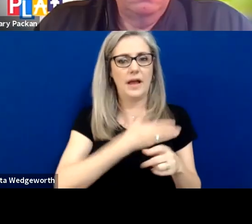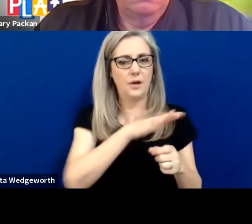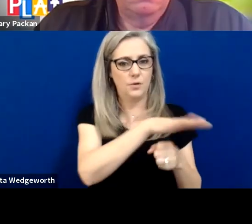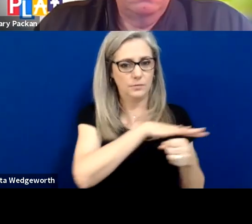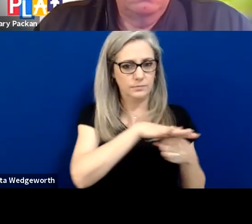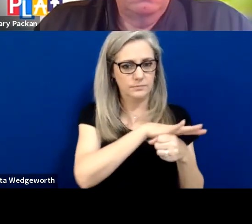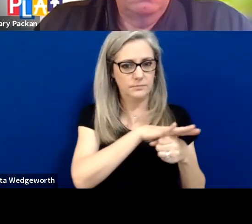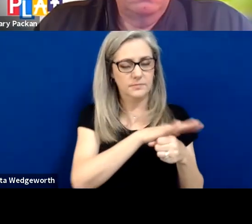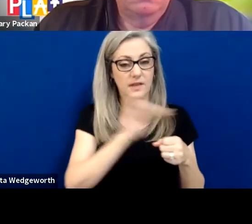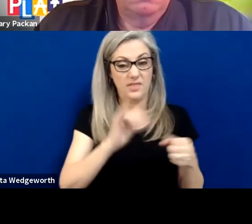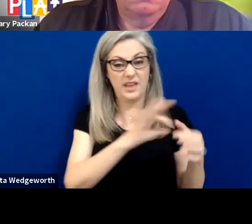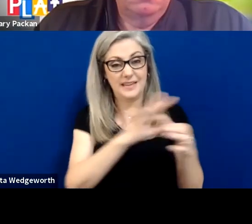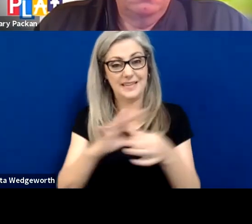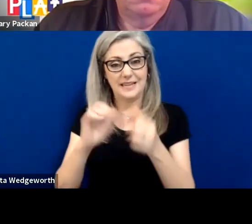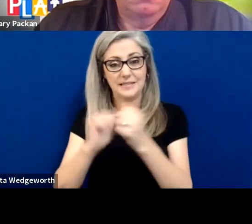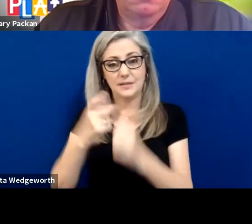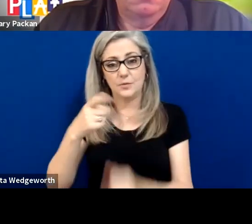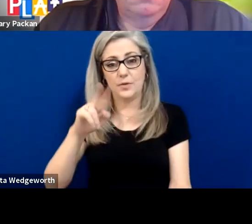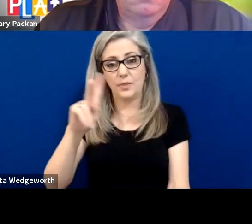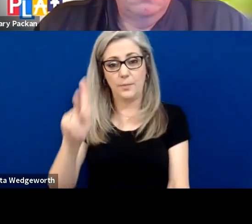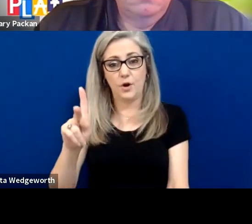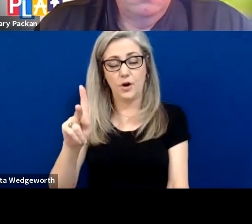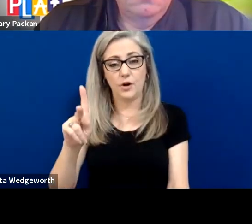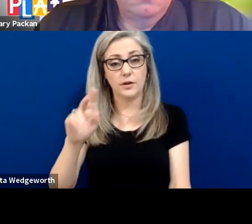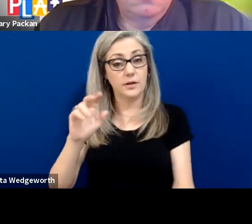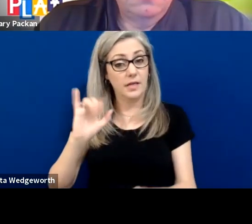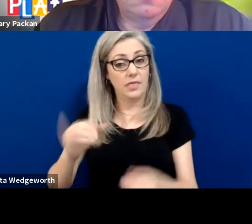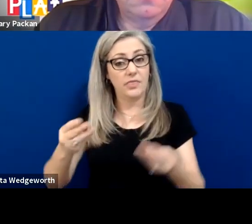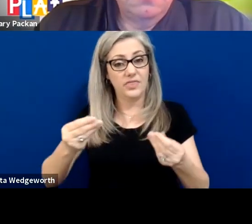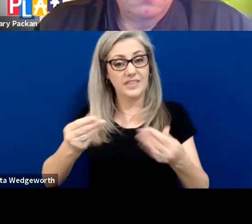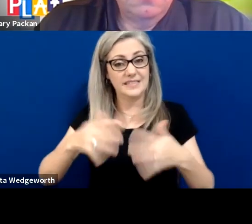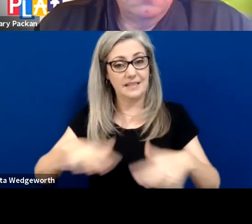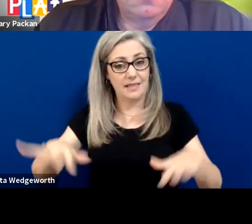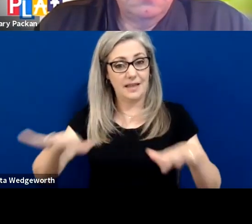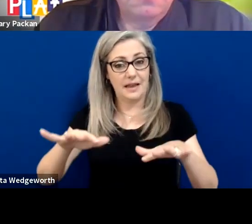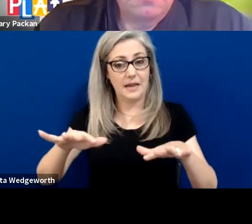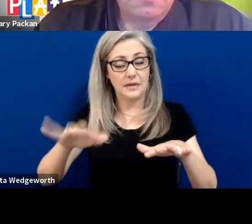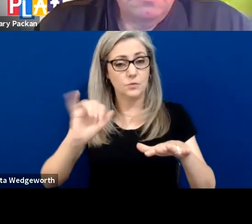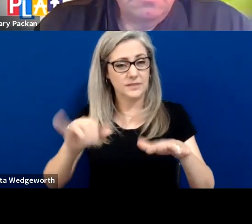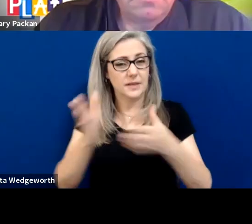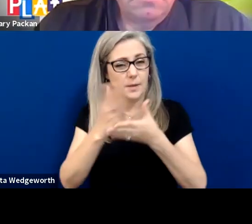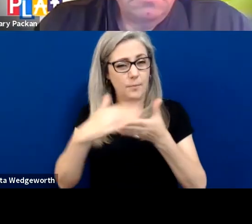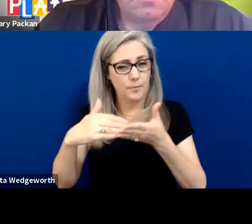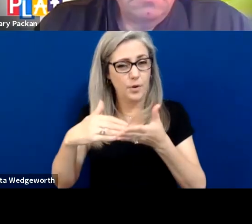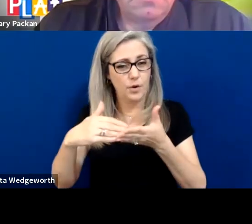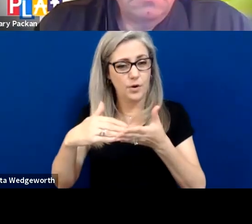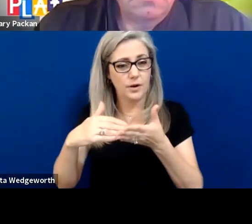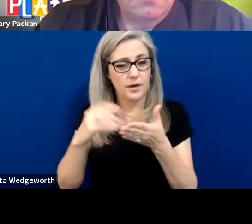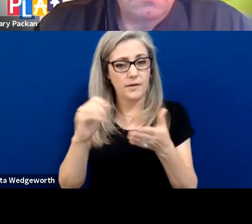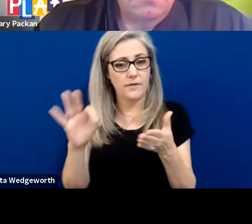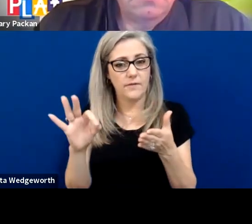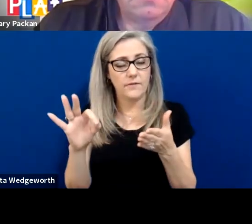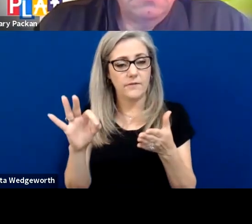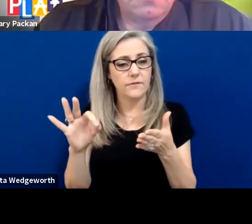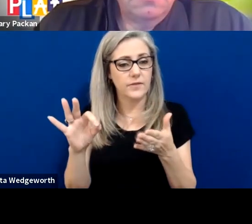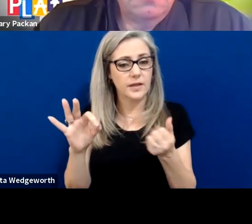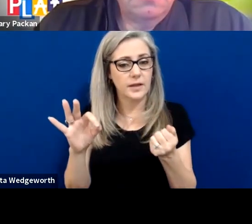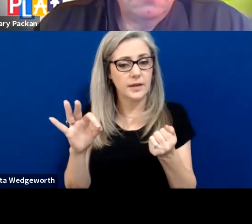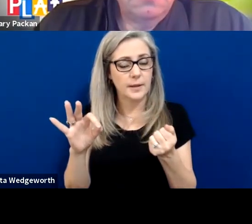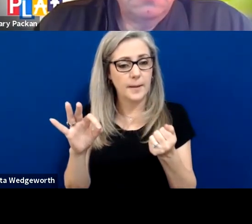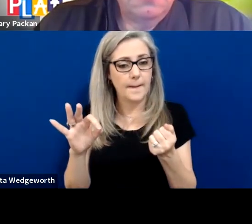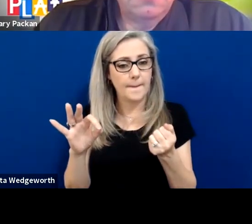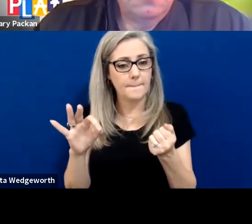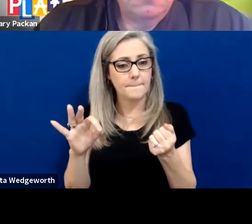here today. Was this land that was provided to us, was that part of the kind of the